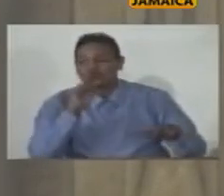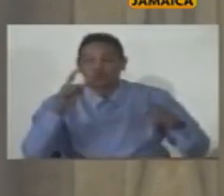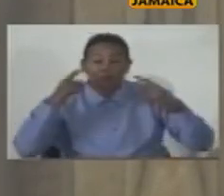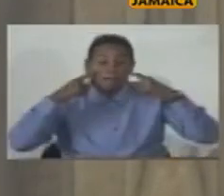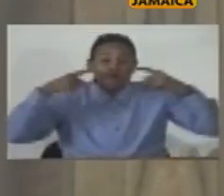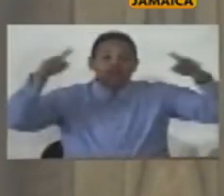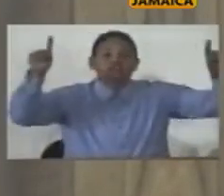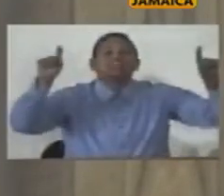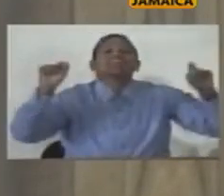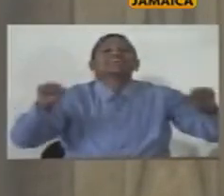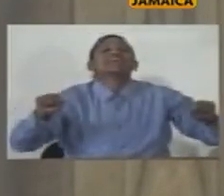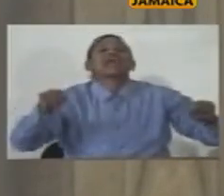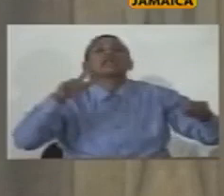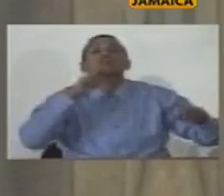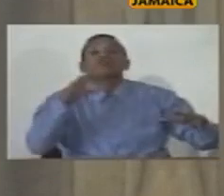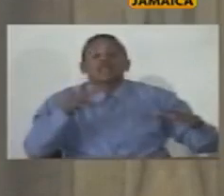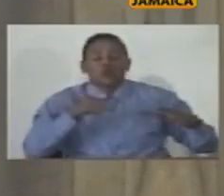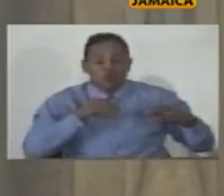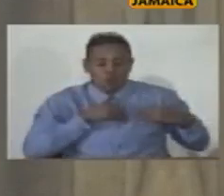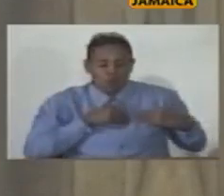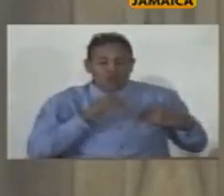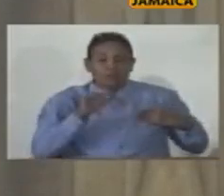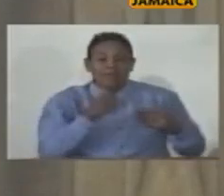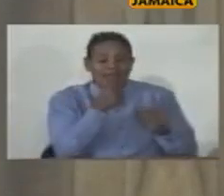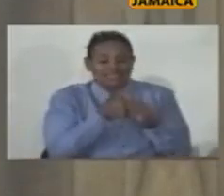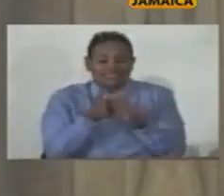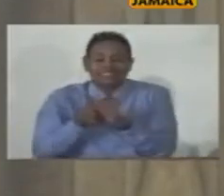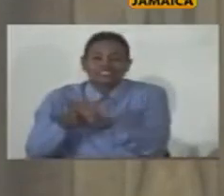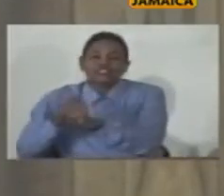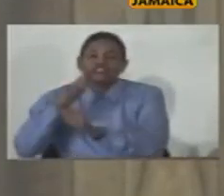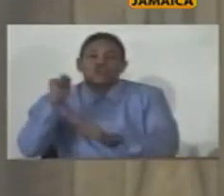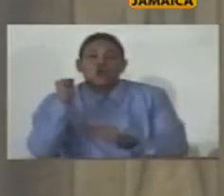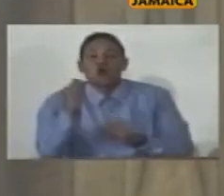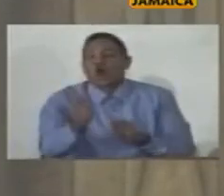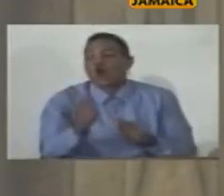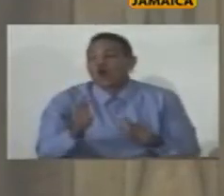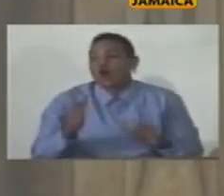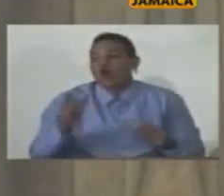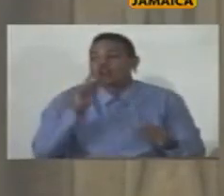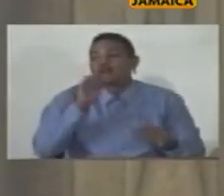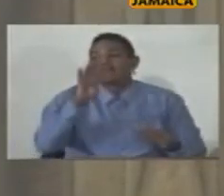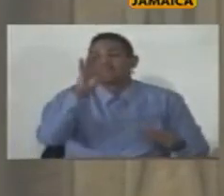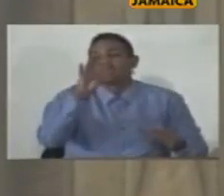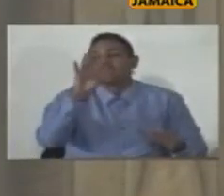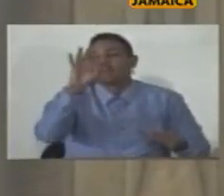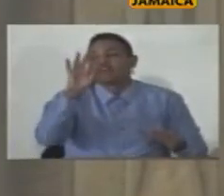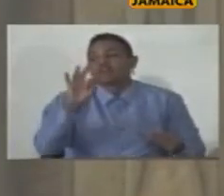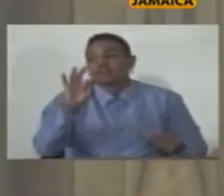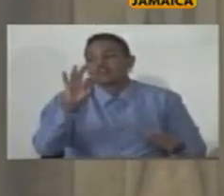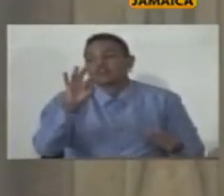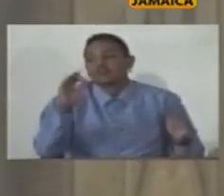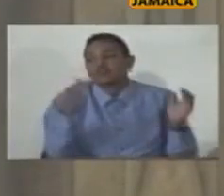prosperity can be owned by each and every one of the